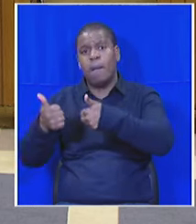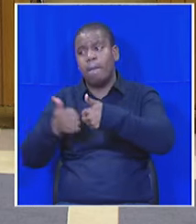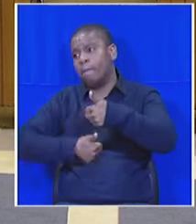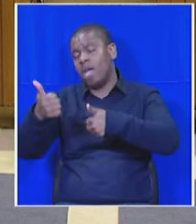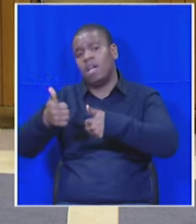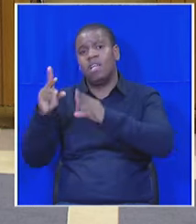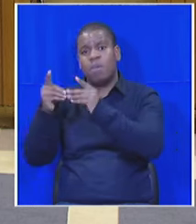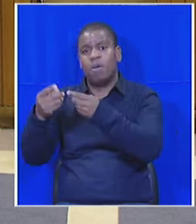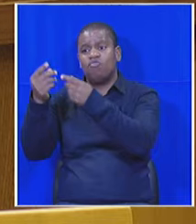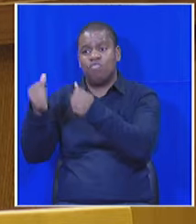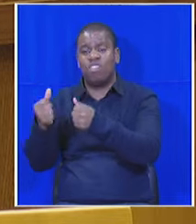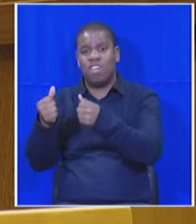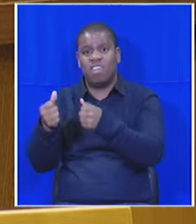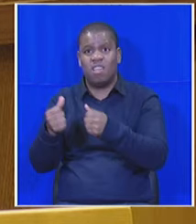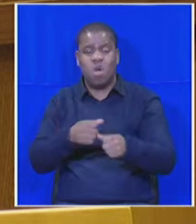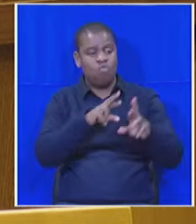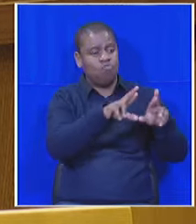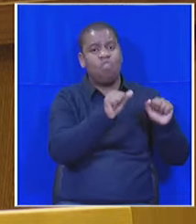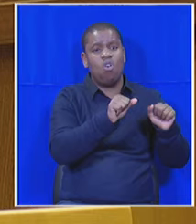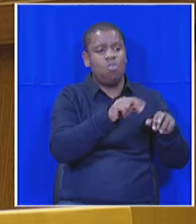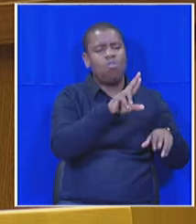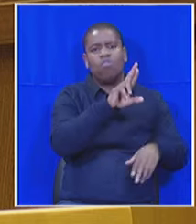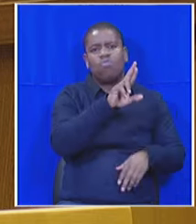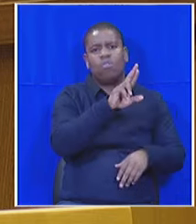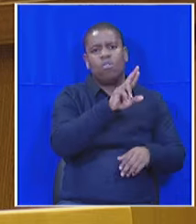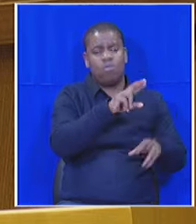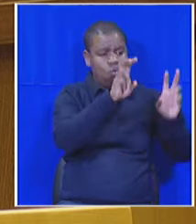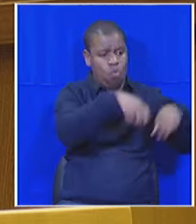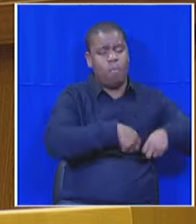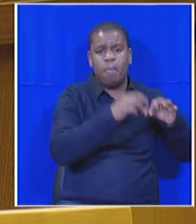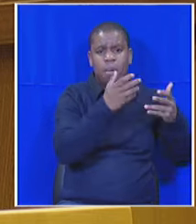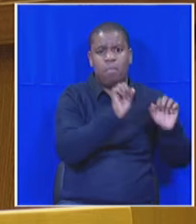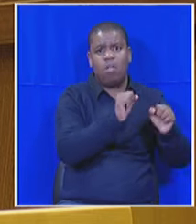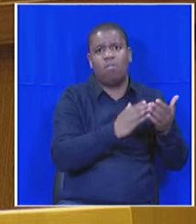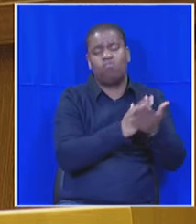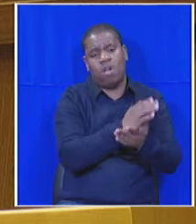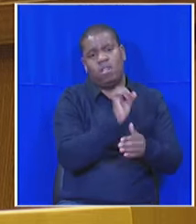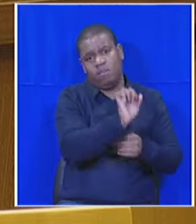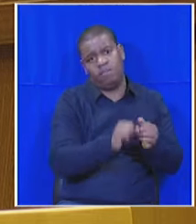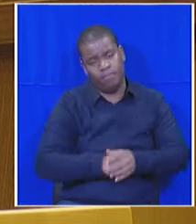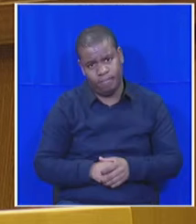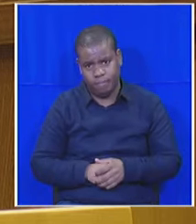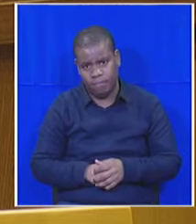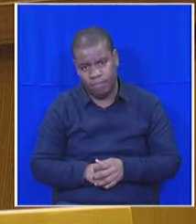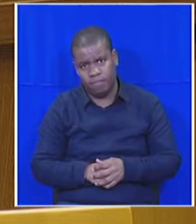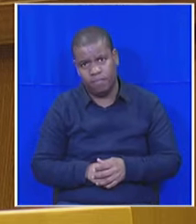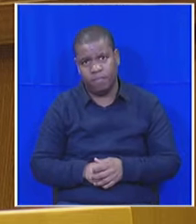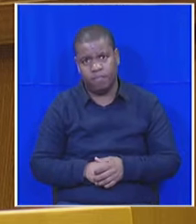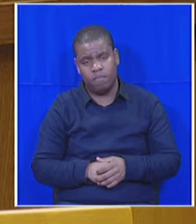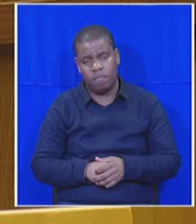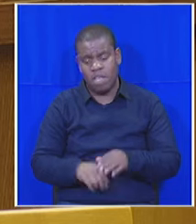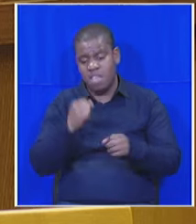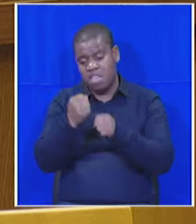over the country, we see infrastructure backlogs, breakdowns in infrastructure, and slow, almost stagnant